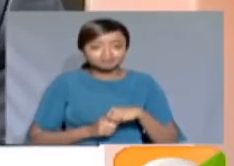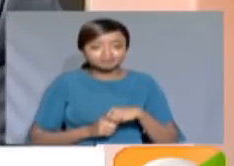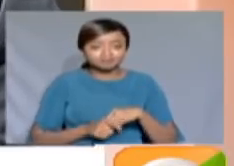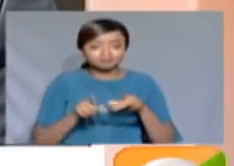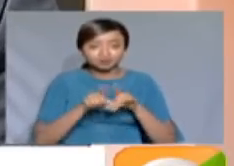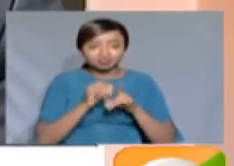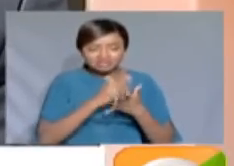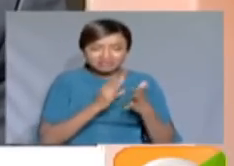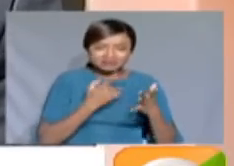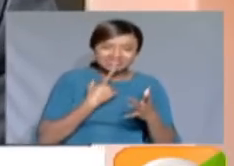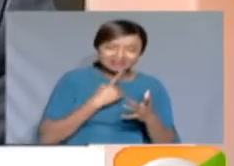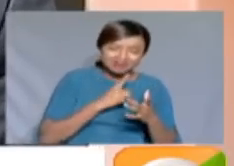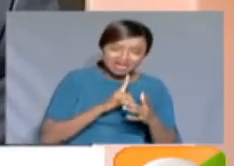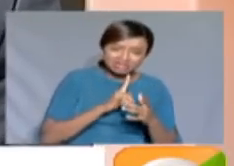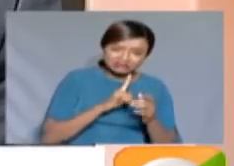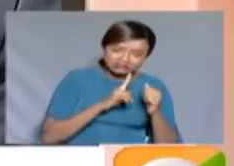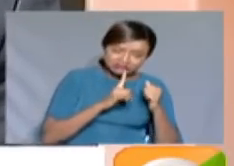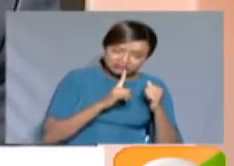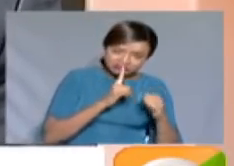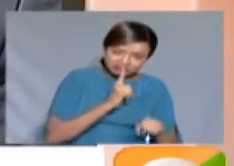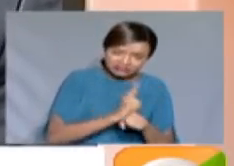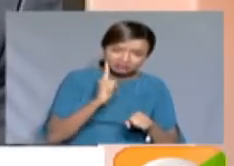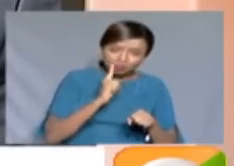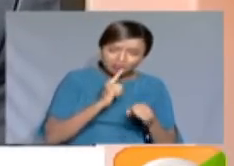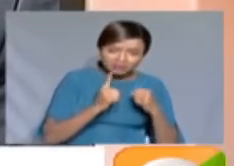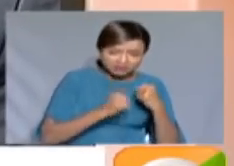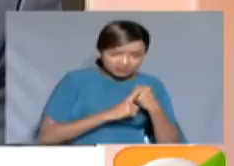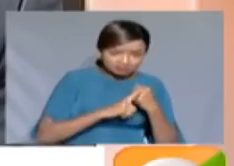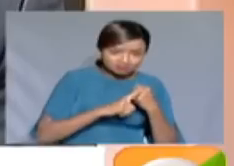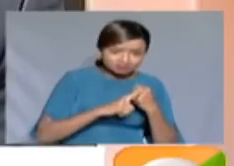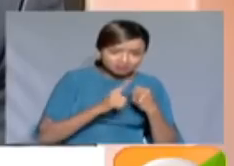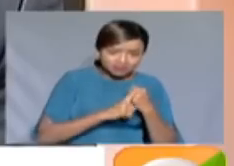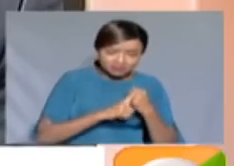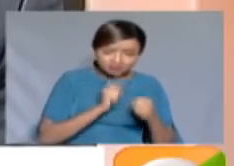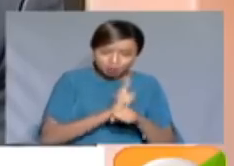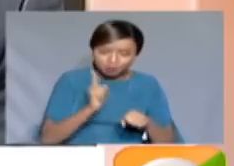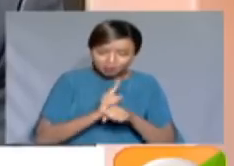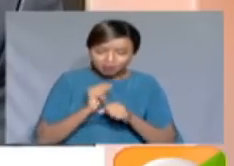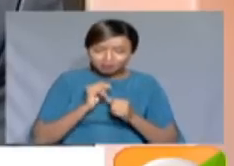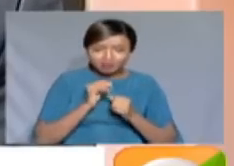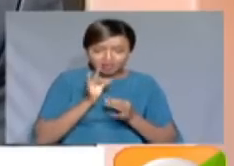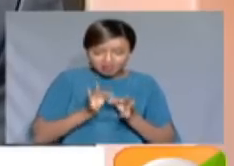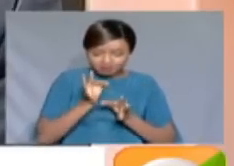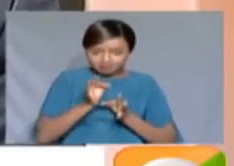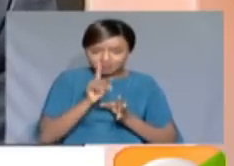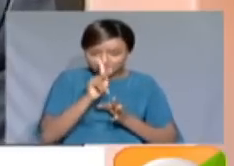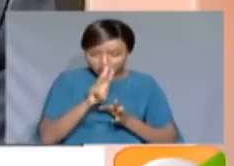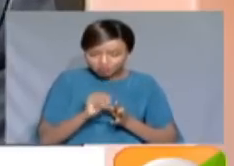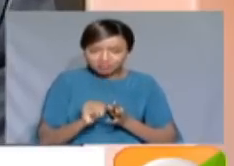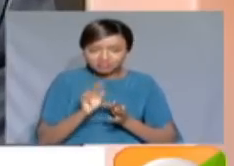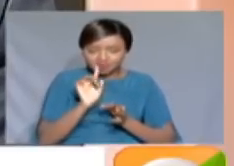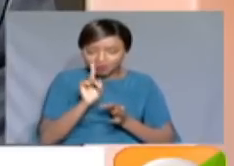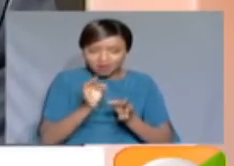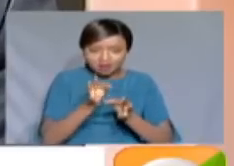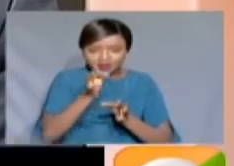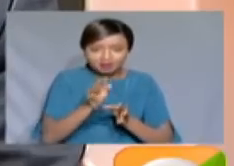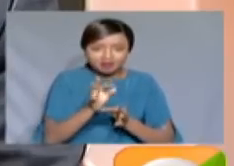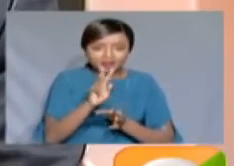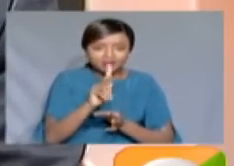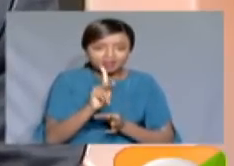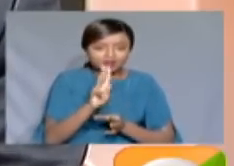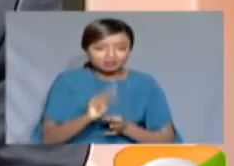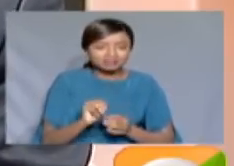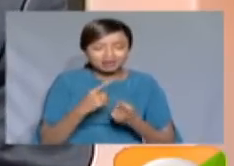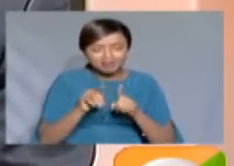like 6 shillings per kilometer. Okay. But then when you now talk of the fact that you must consider the